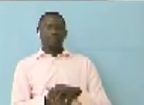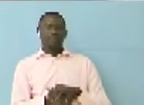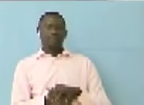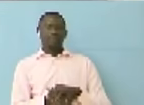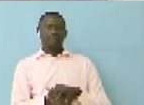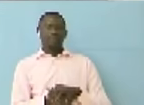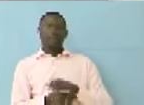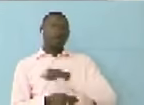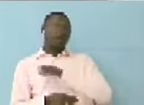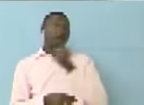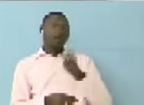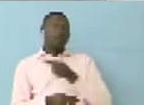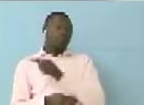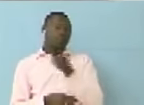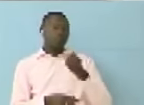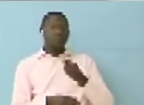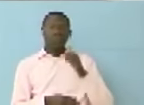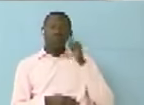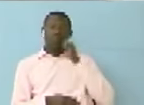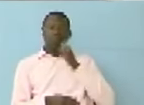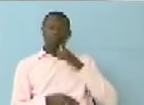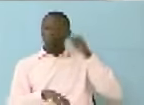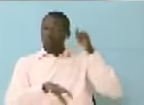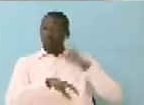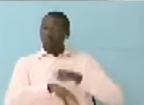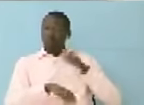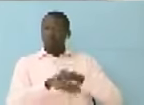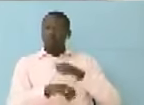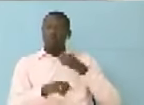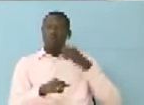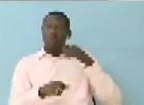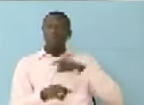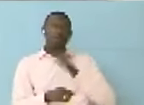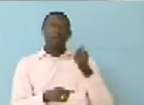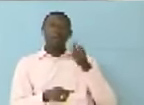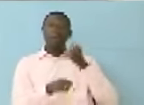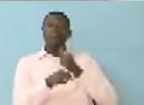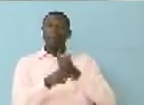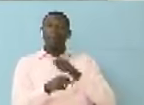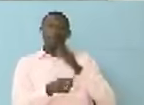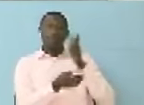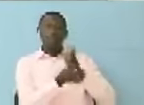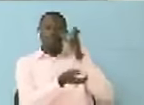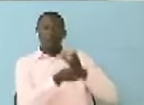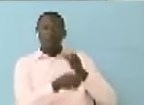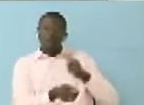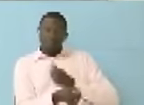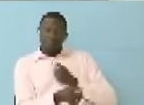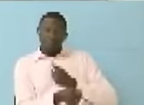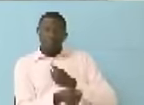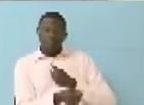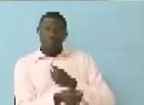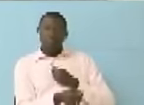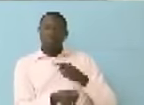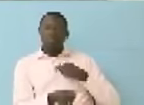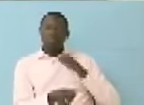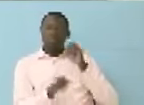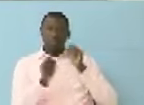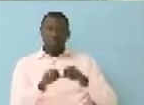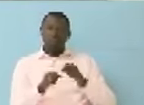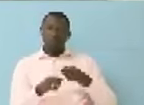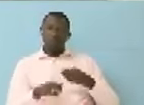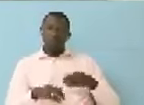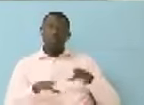and they use torture and threats and we kena munafan nin tajireya ni silandirolla to secure his confession. Isaje